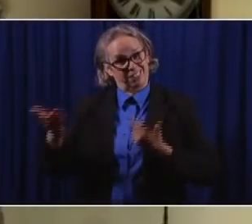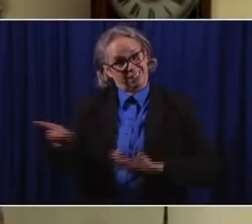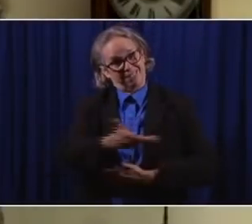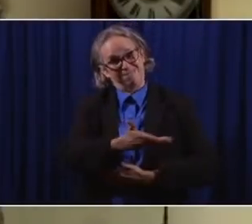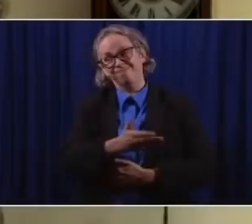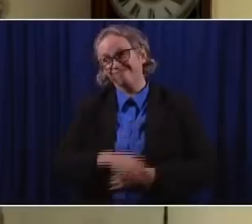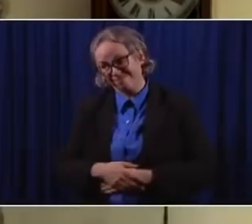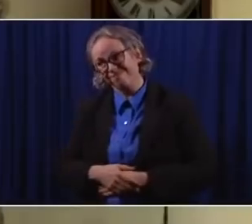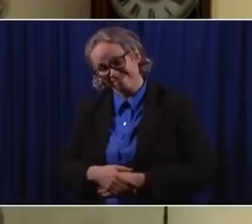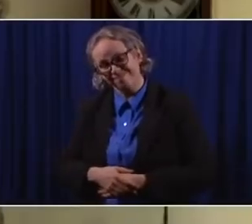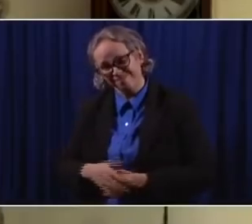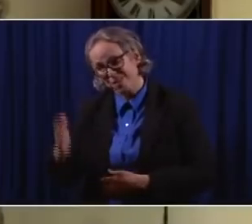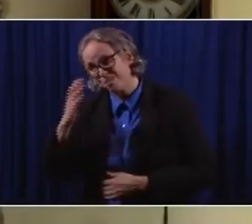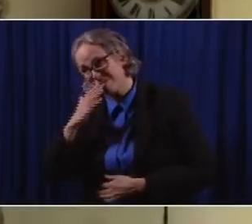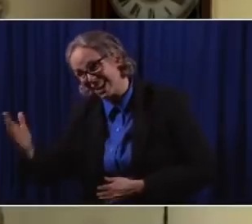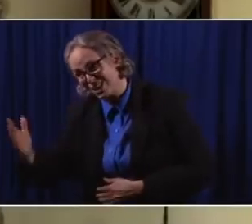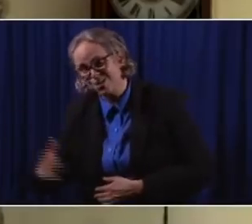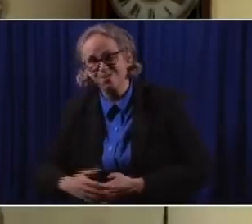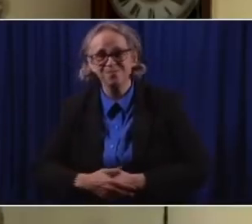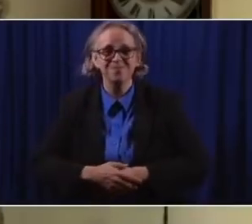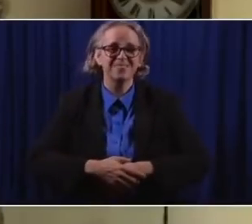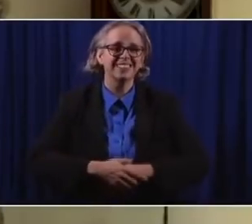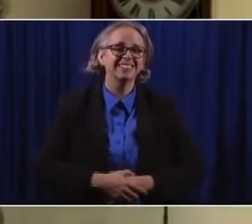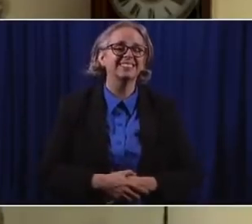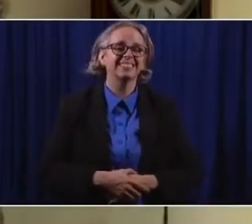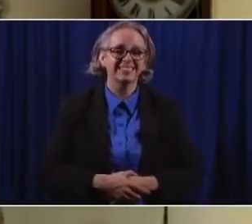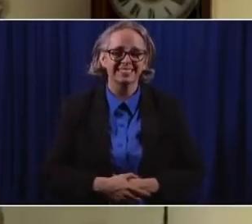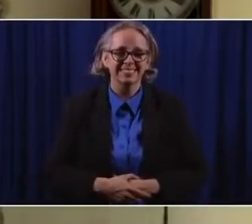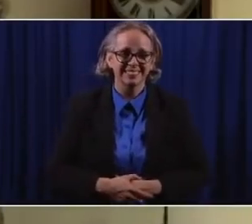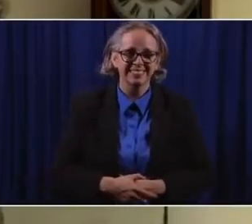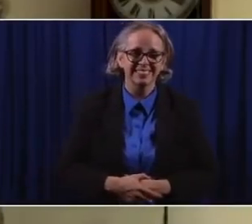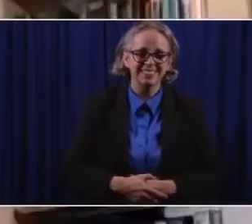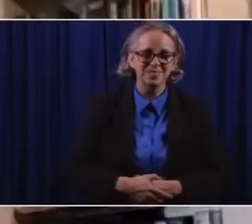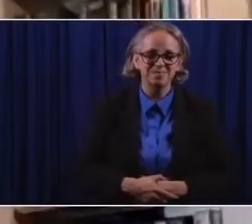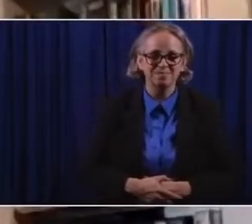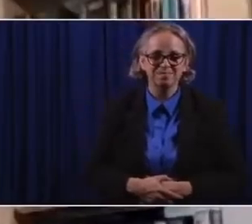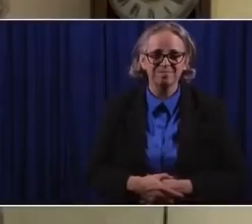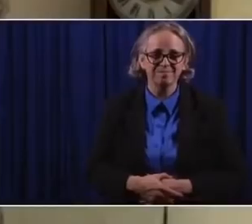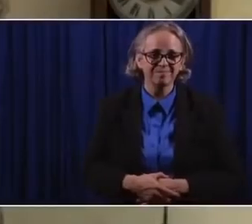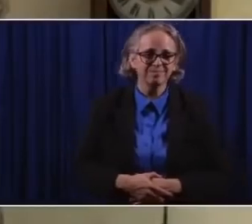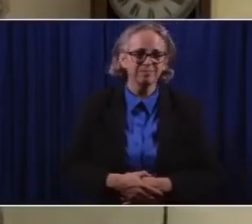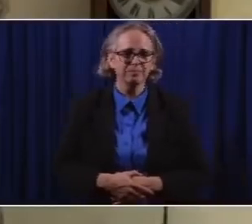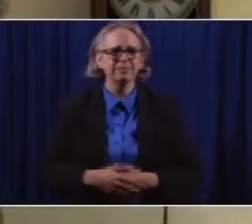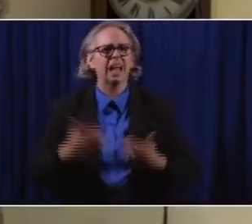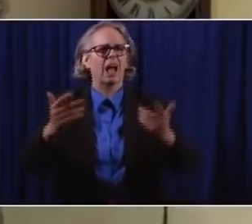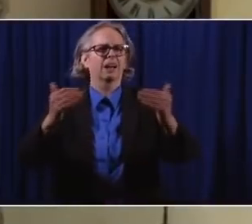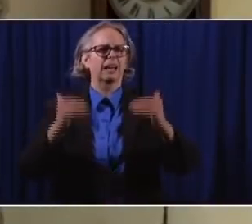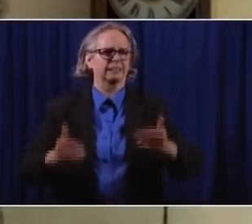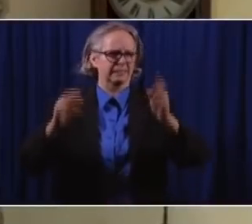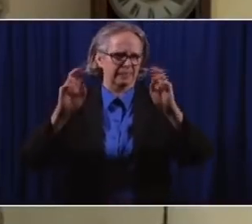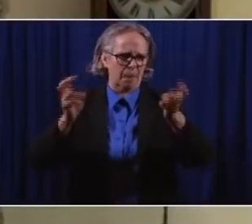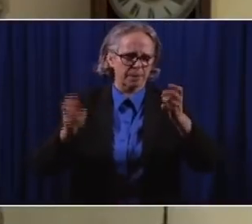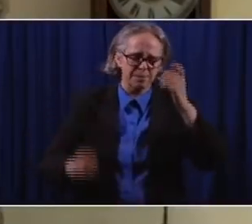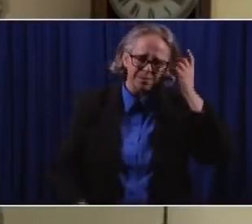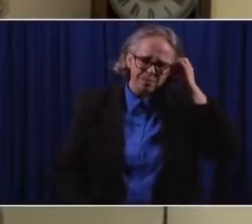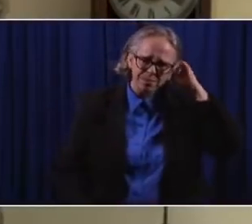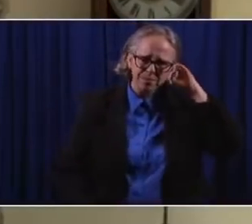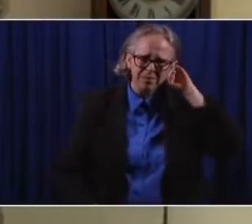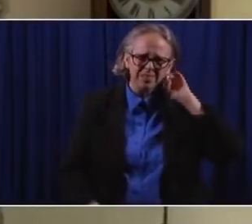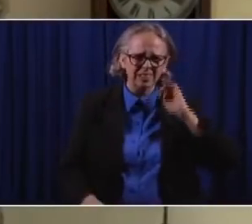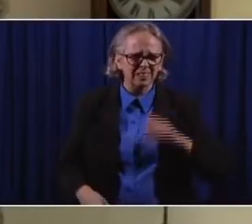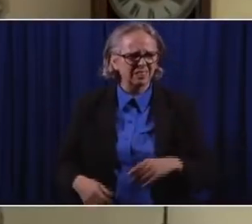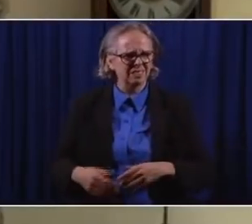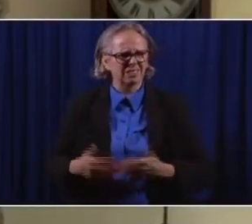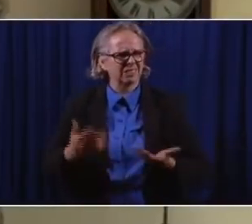very much. Thank you. Appreciate it. Let me go to something that I know is a huge problem,